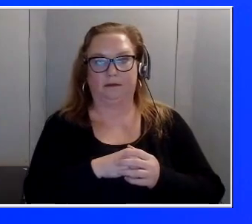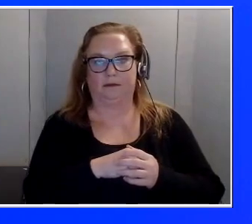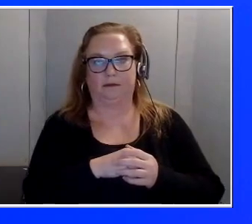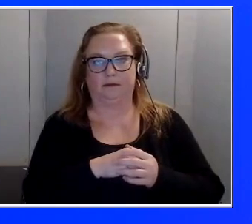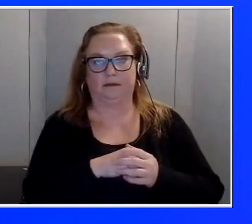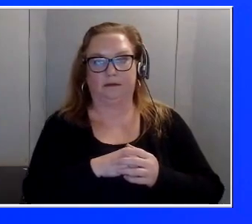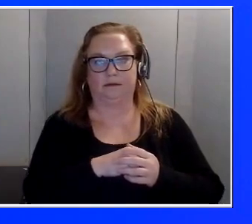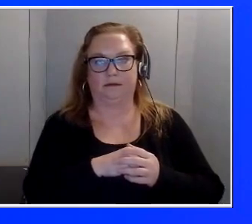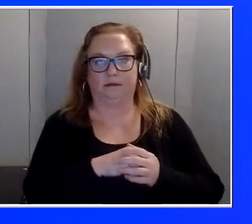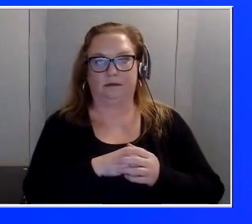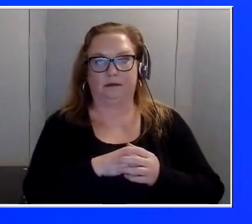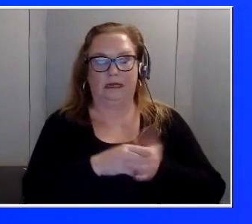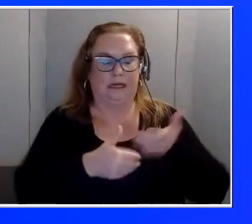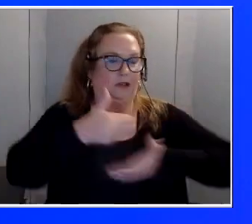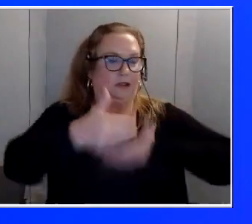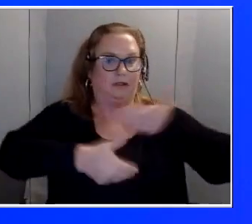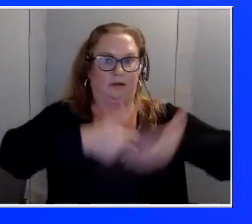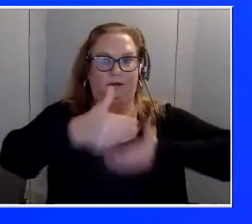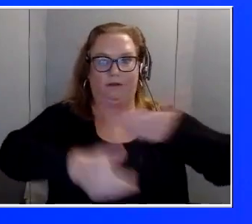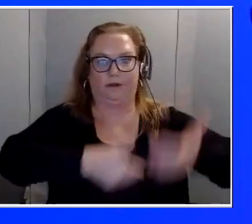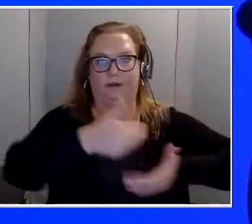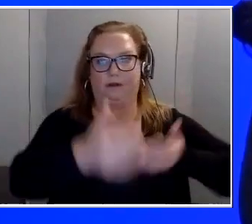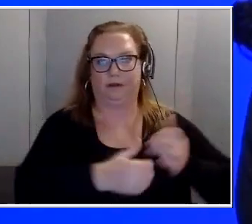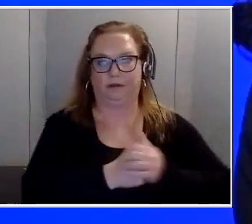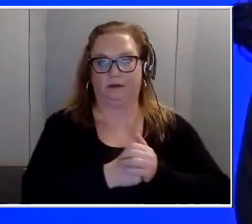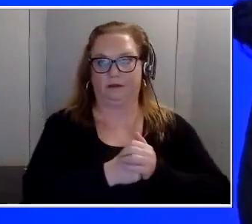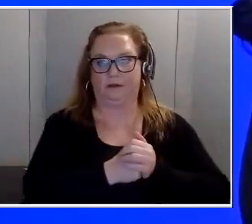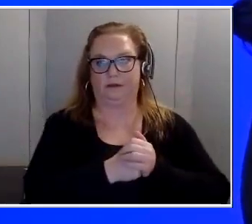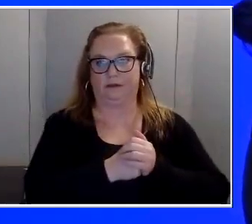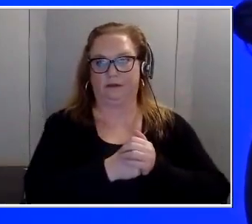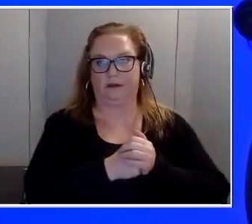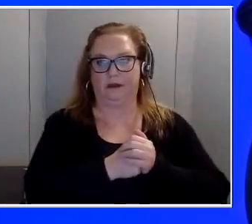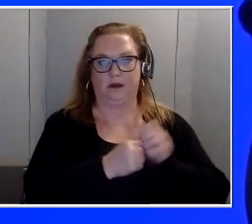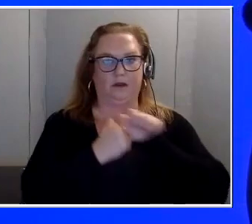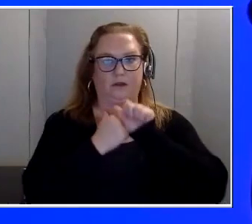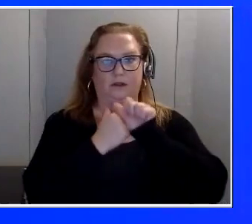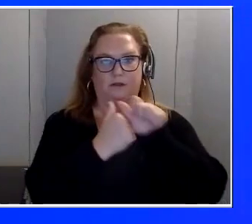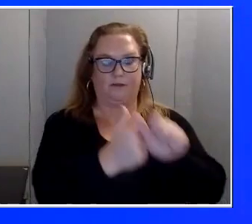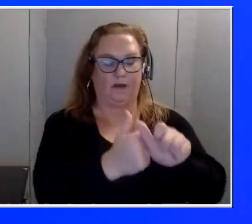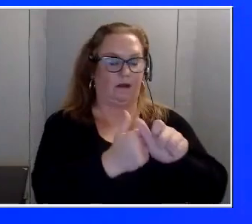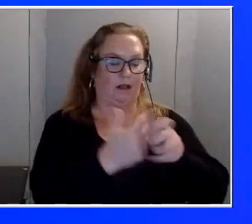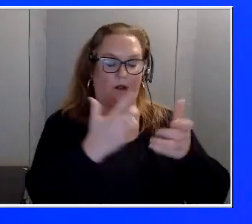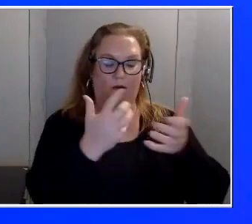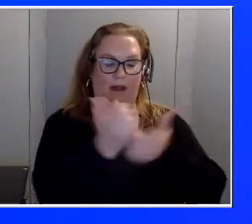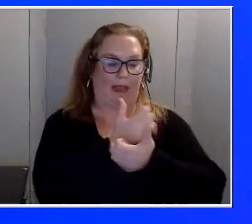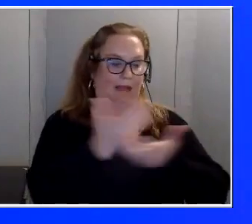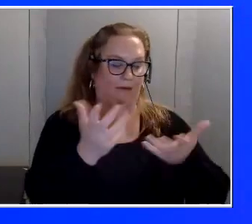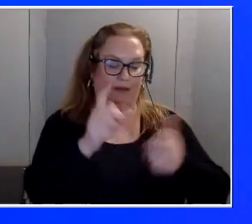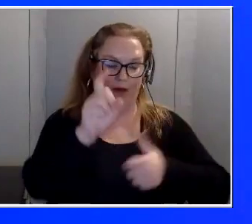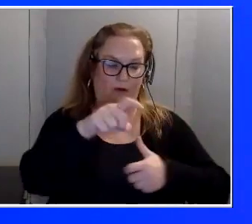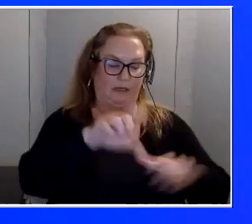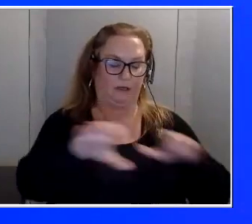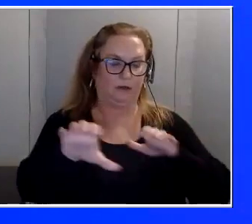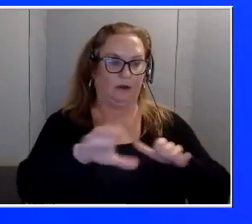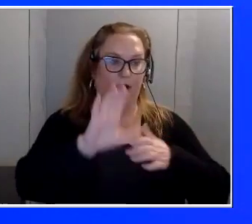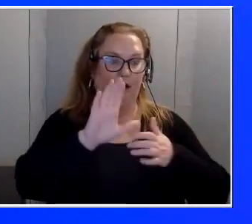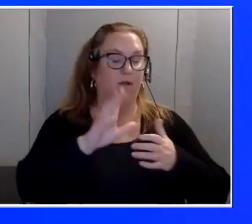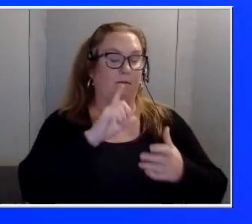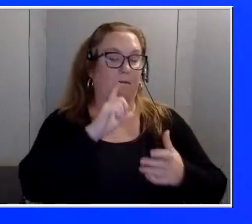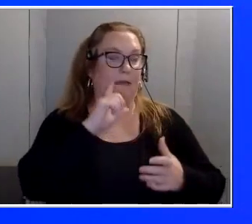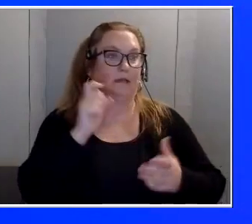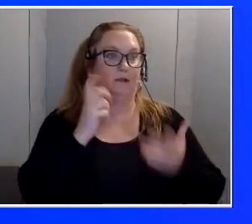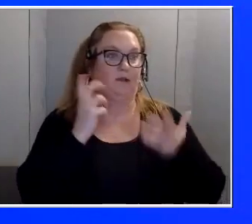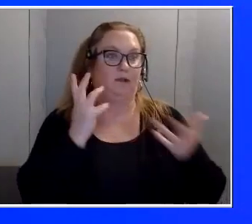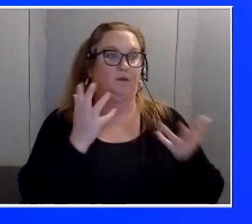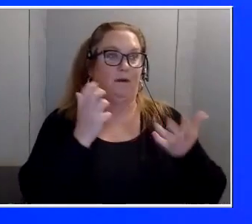it steamrolled from there, and you just follow every step that you're told to do, because all you're looking for